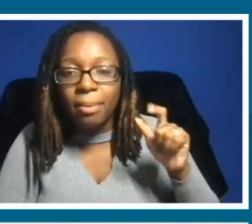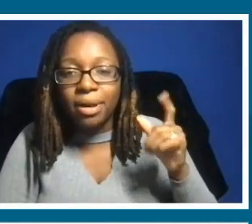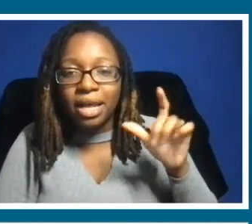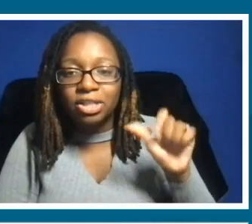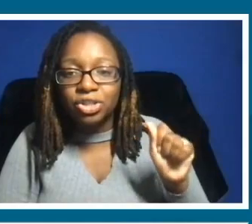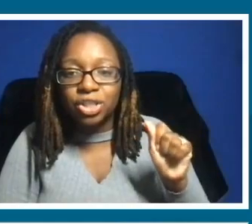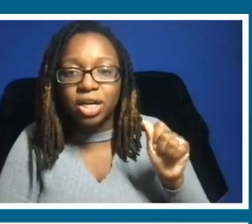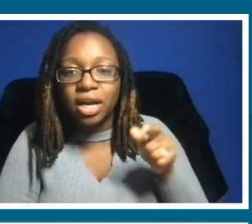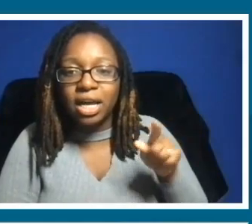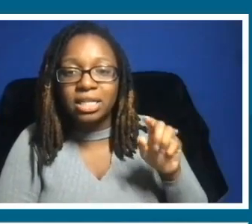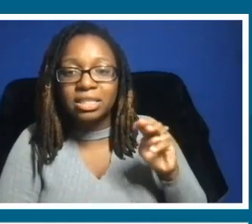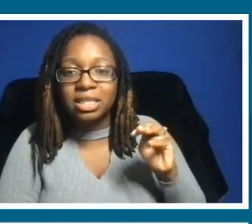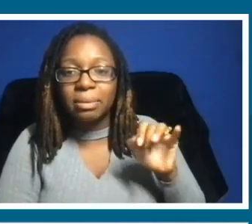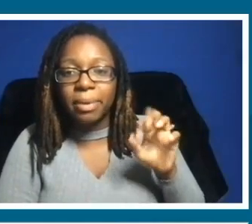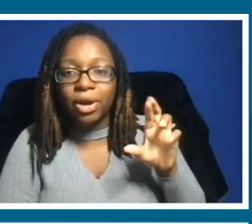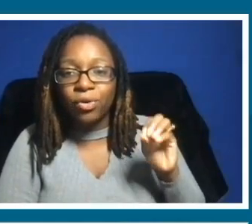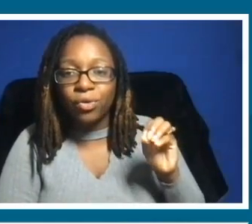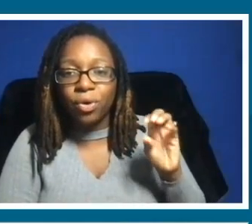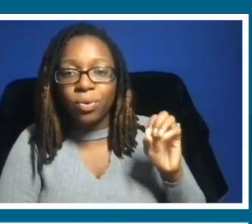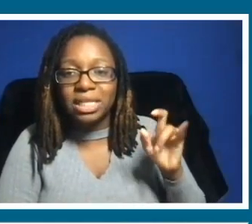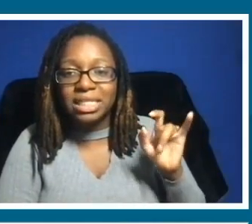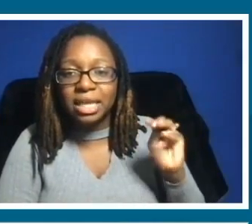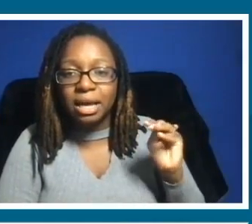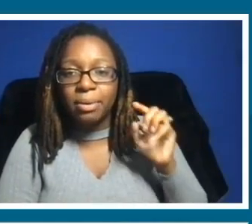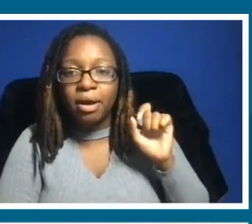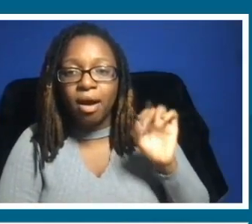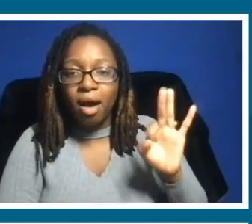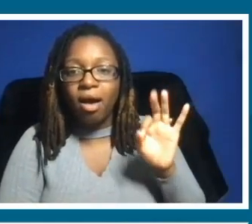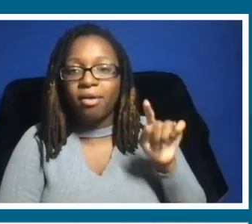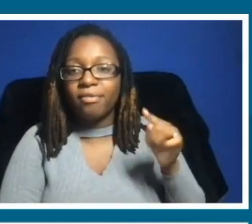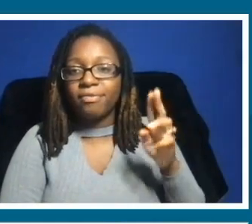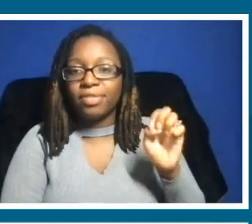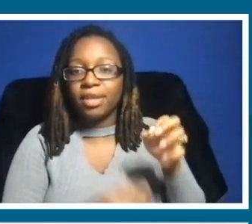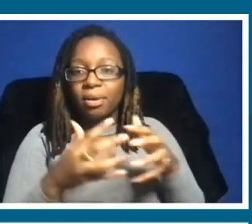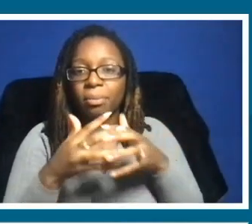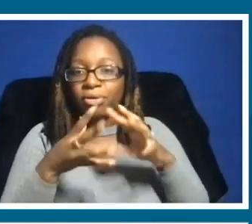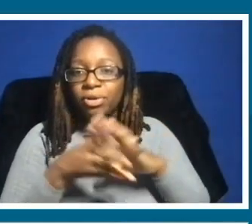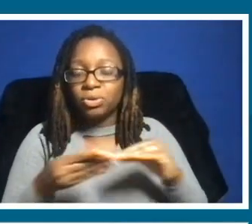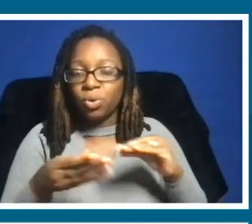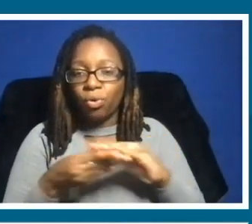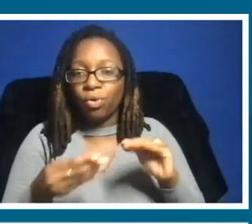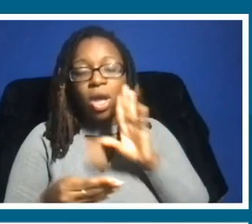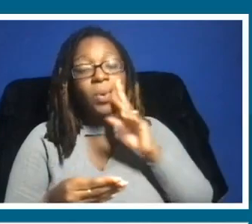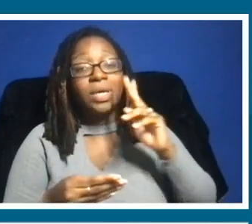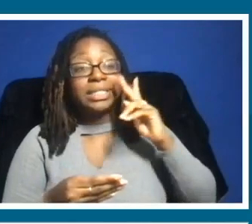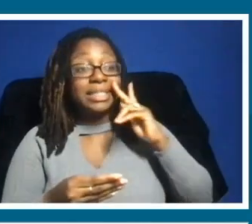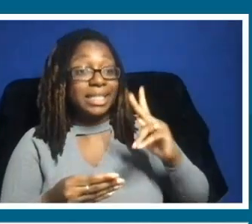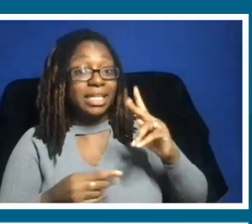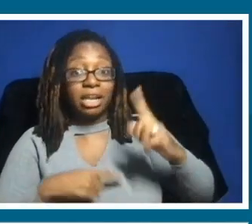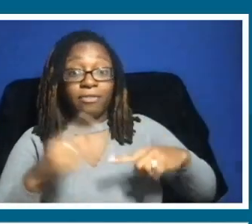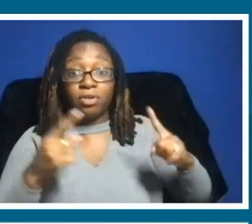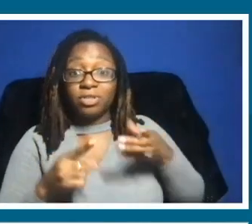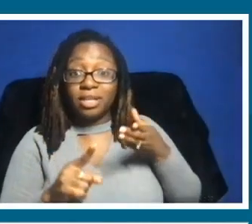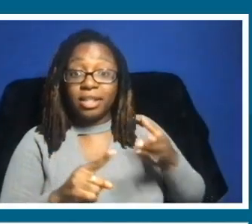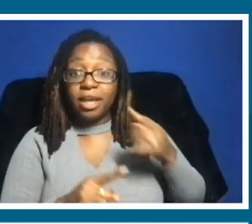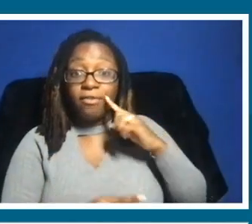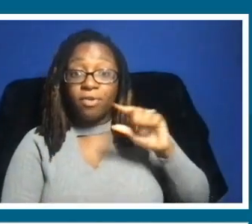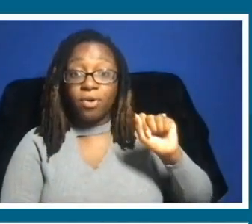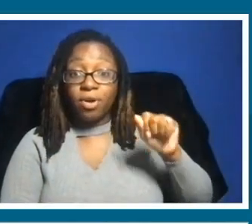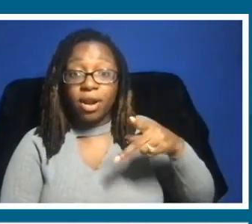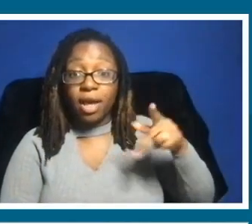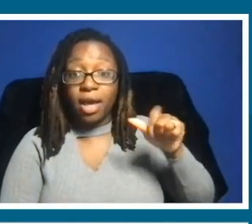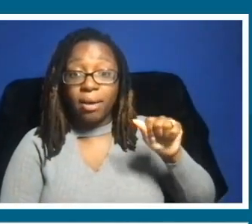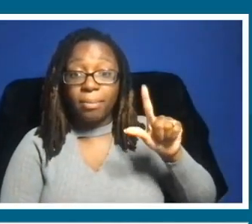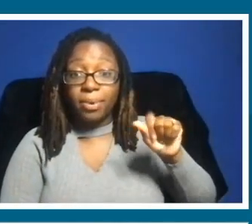Story, and it focuses on developing curricula that explores diversity within Appalachian culture. So we are